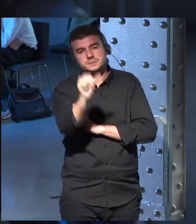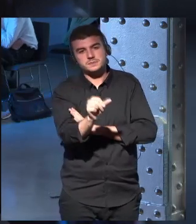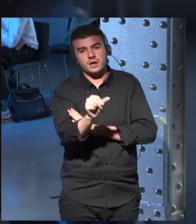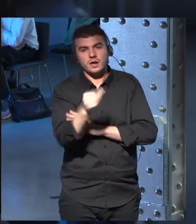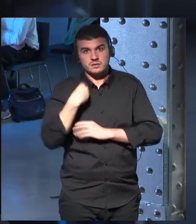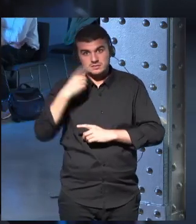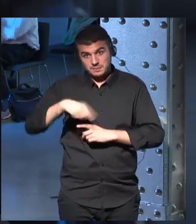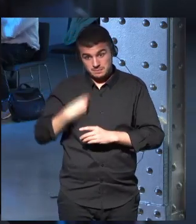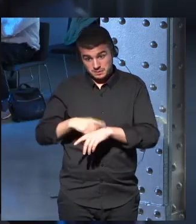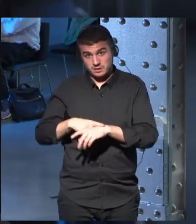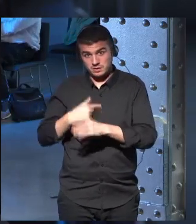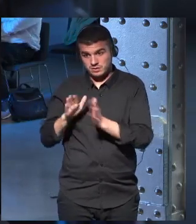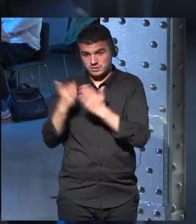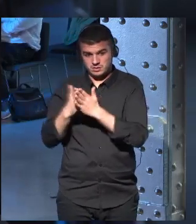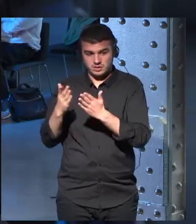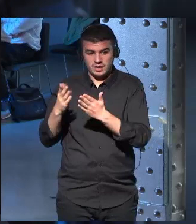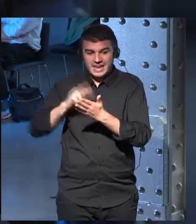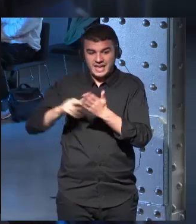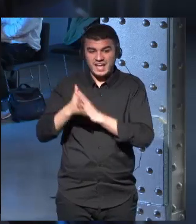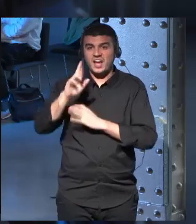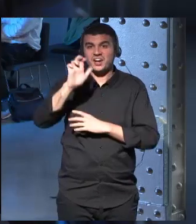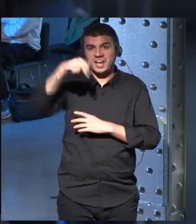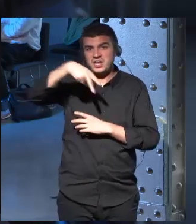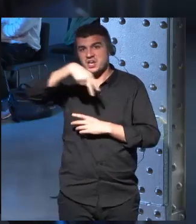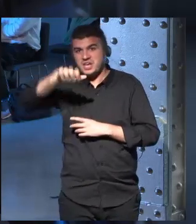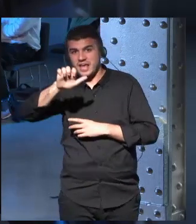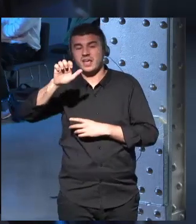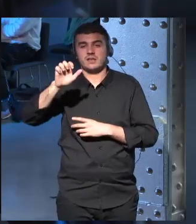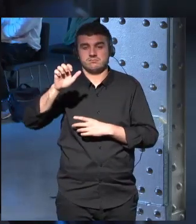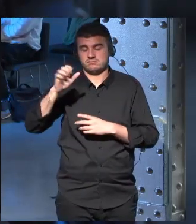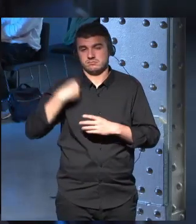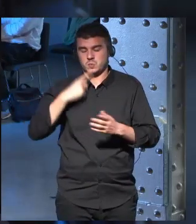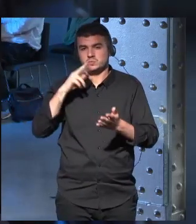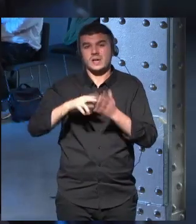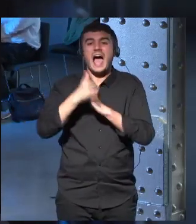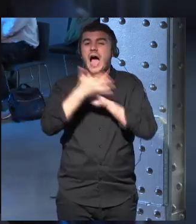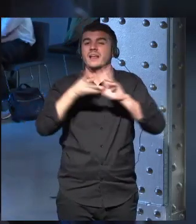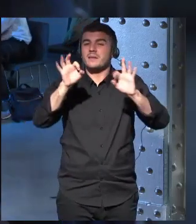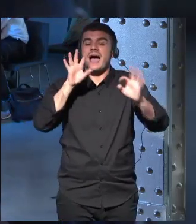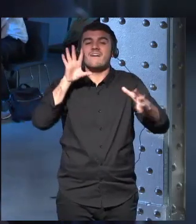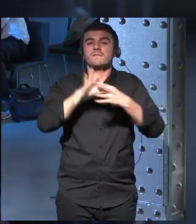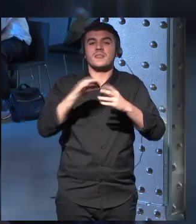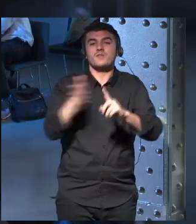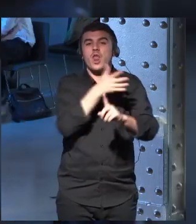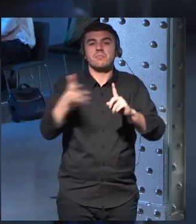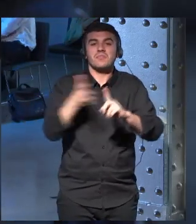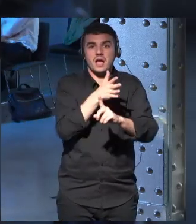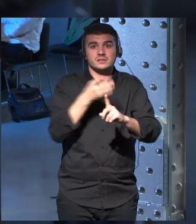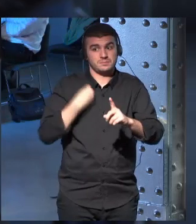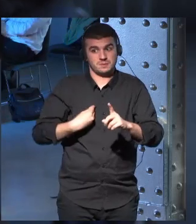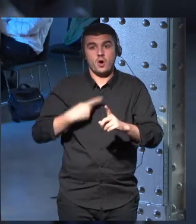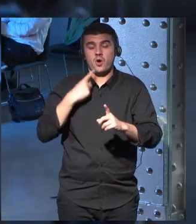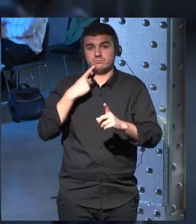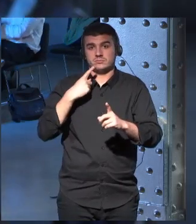Girard on the subject of violence. And Girard, although a Jew himself, was strongly influenced by